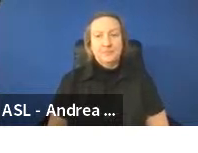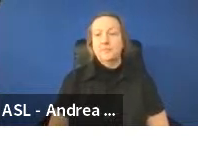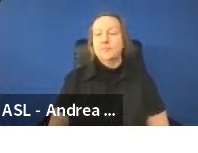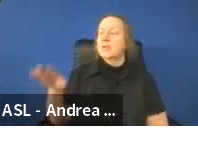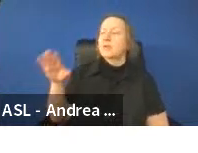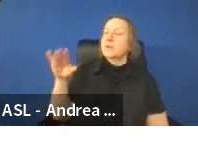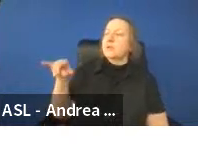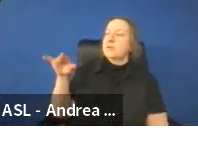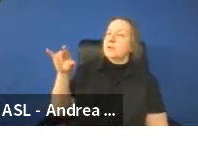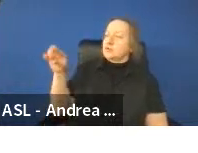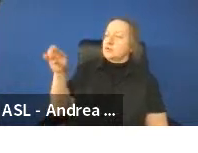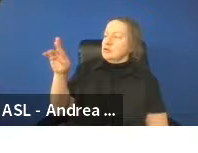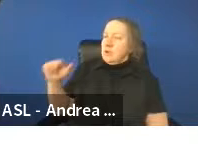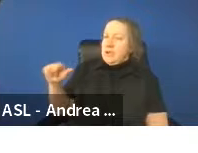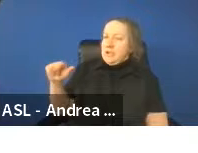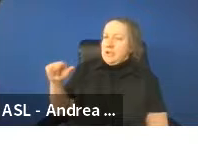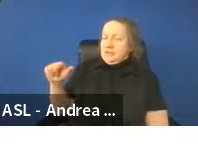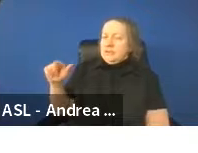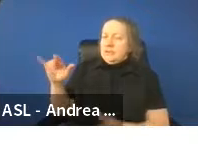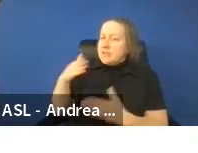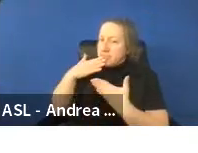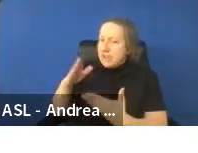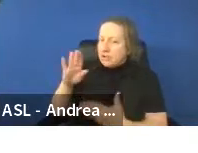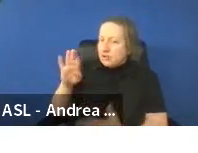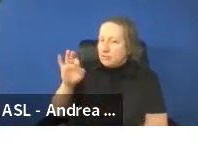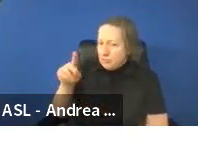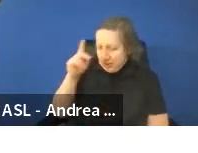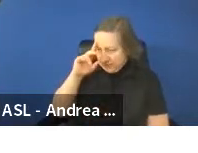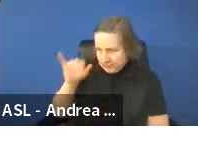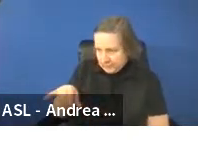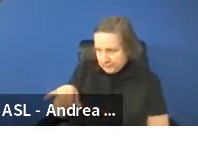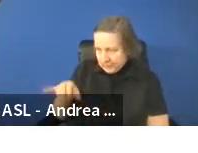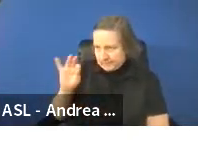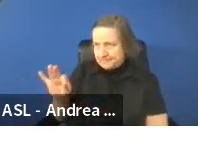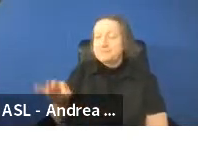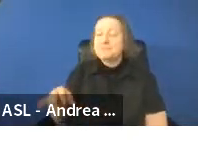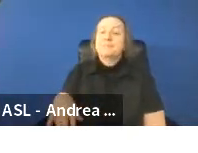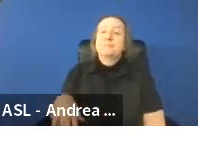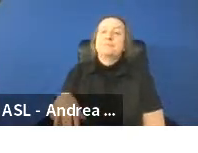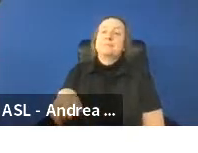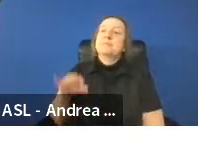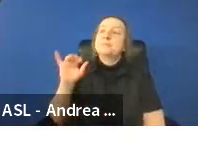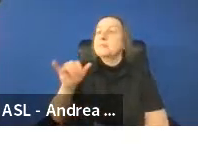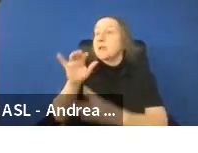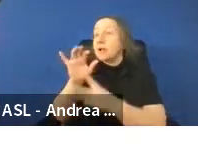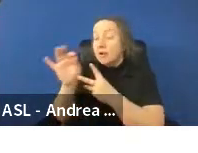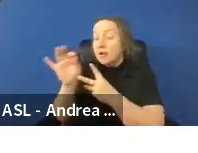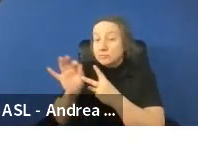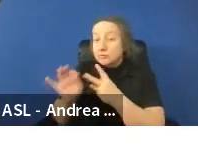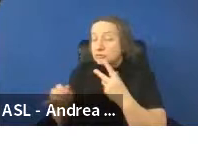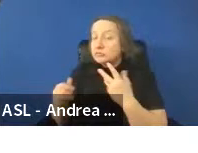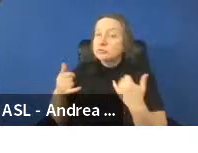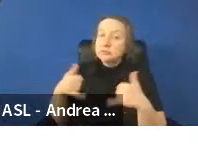So Brad, thank you very much for that. And these options are still